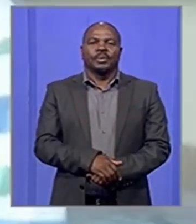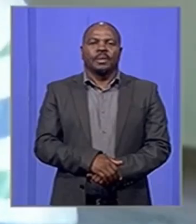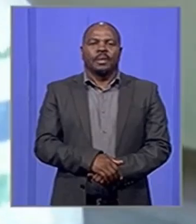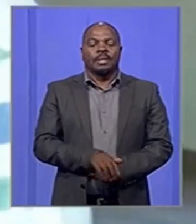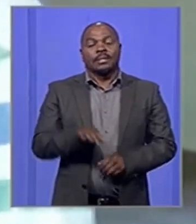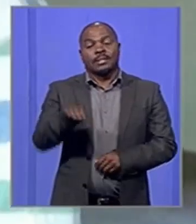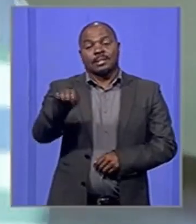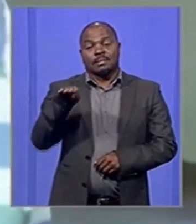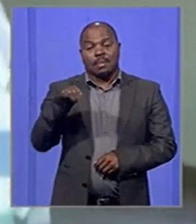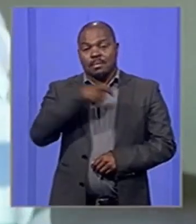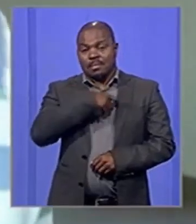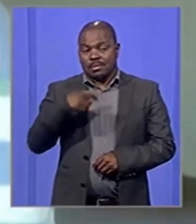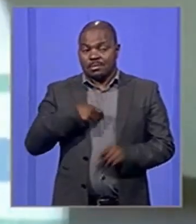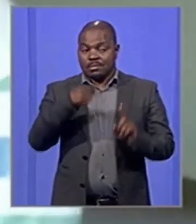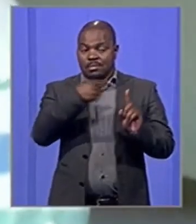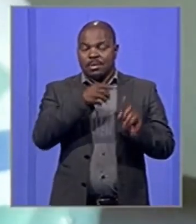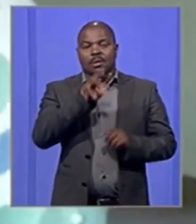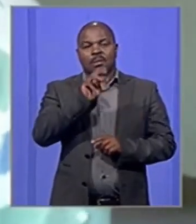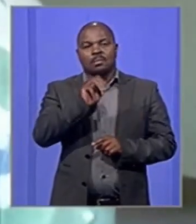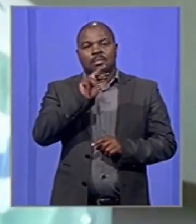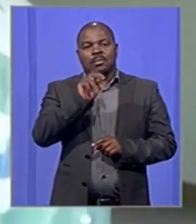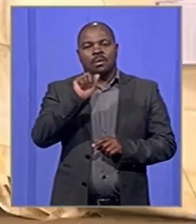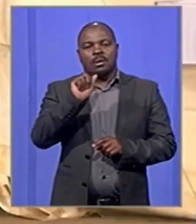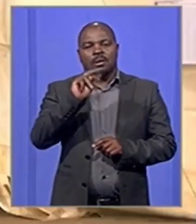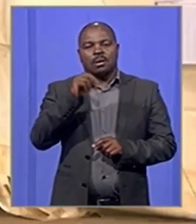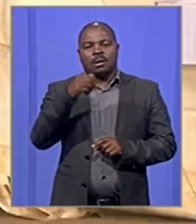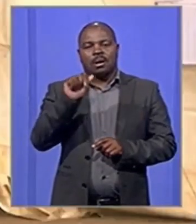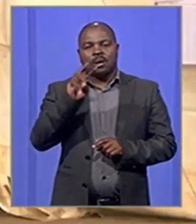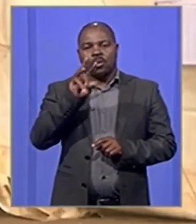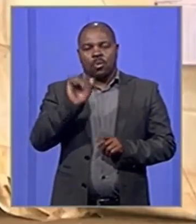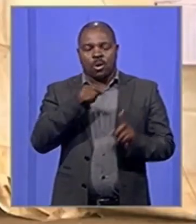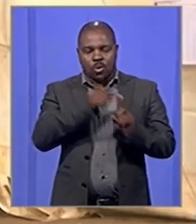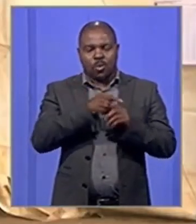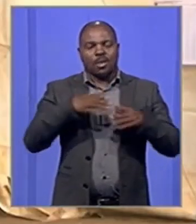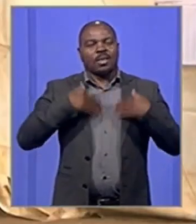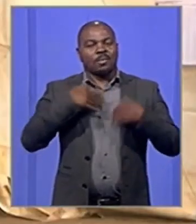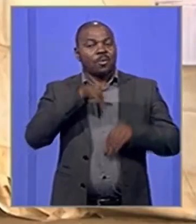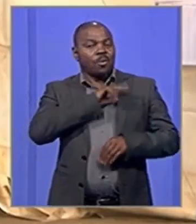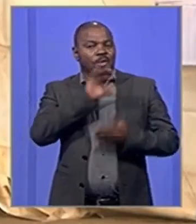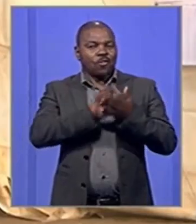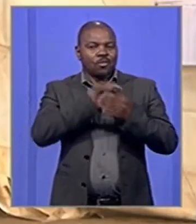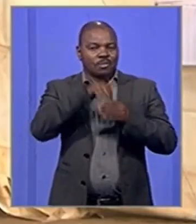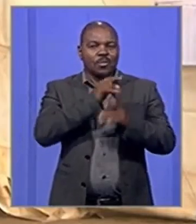Mopresidente wa Zimbabwe Emmerson Mnangagwa o rothabile haholo ka mora ho hlola dikgetho tsa naha eo.